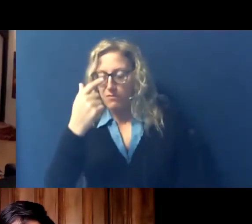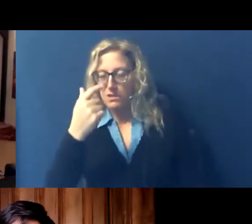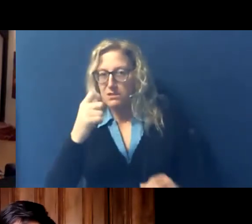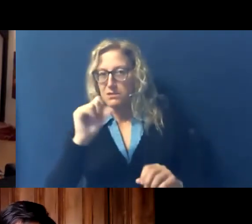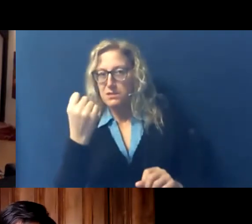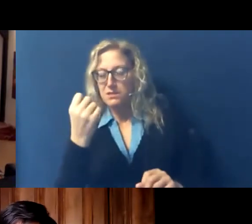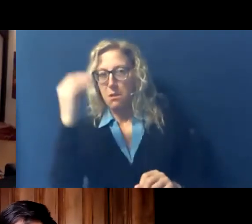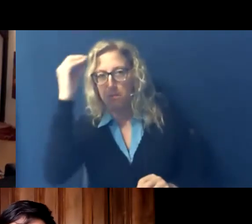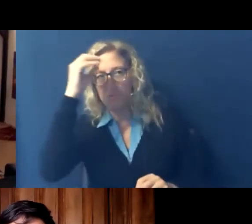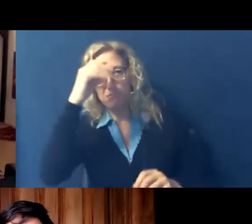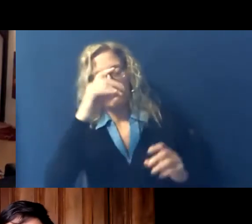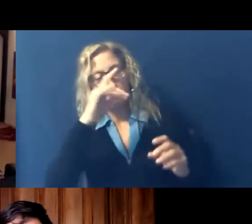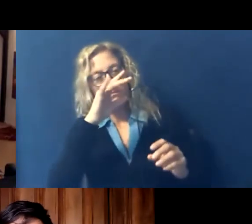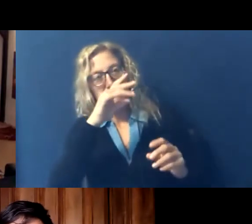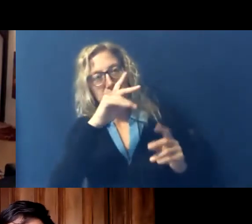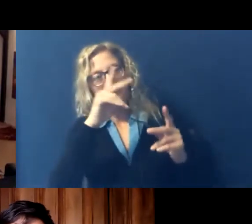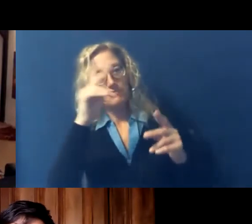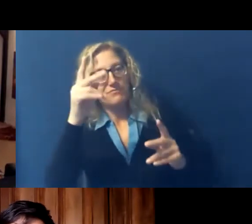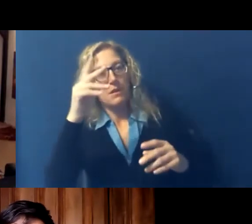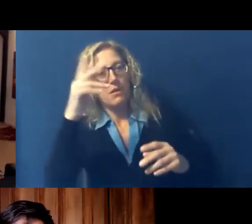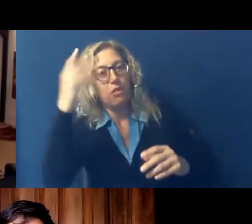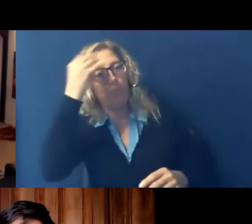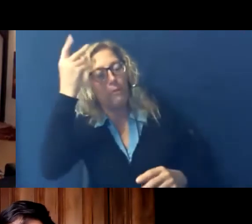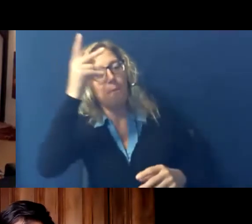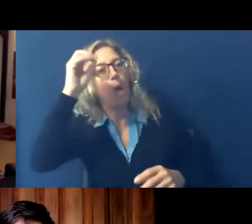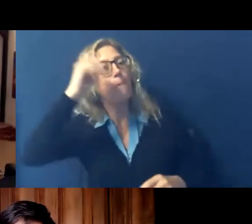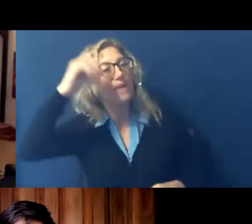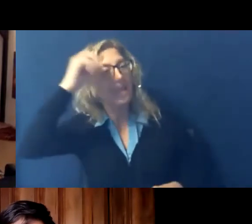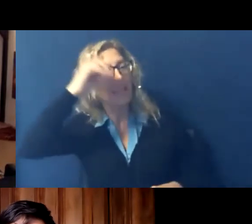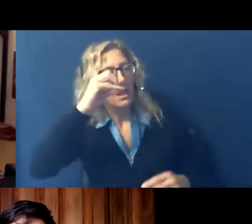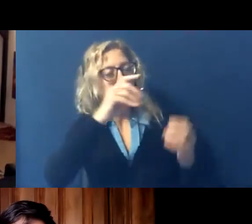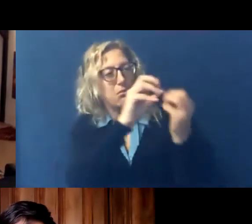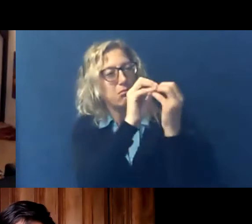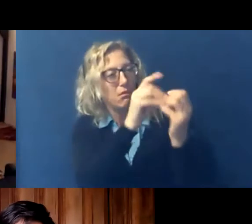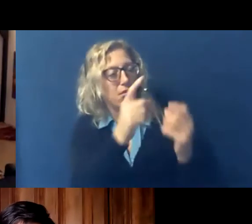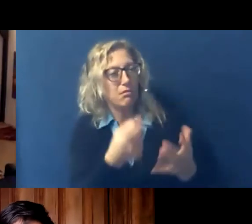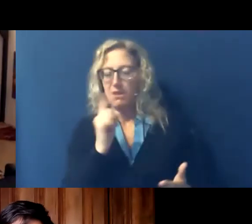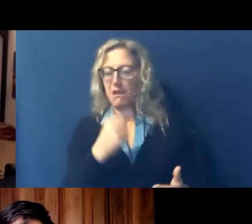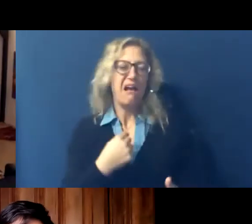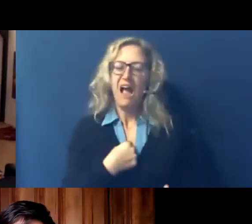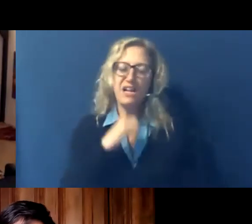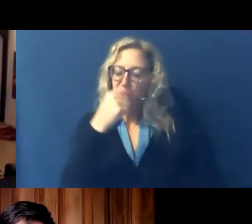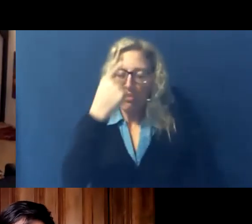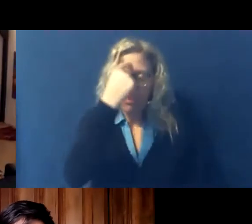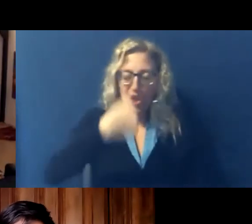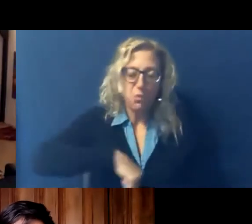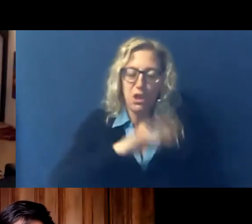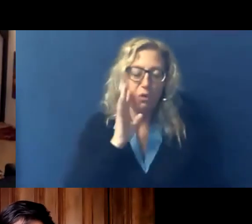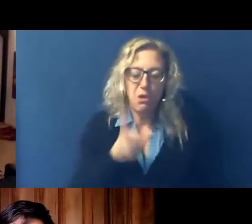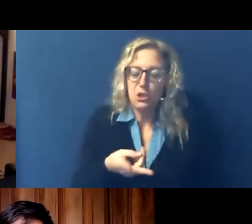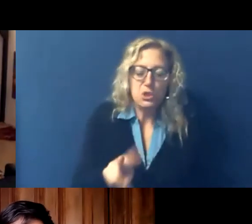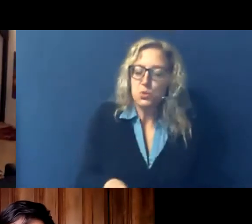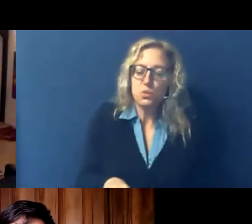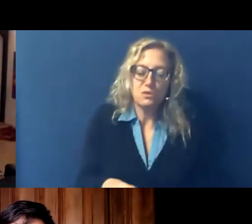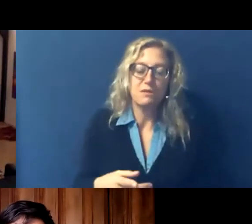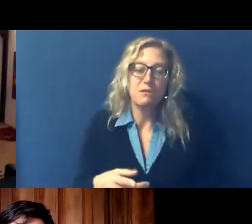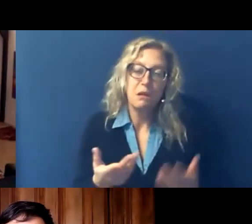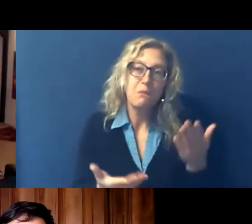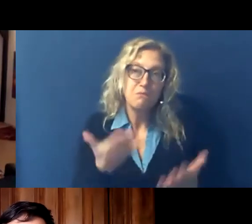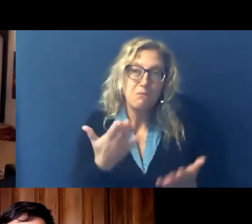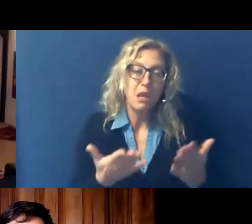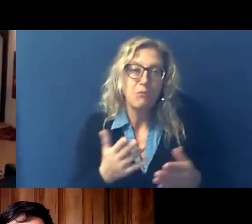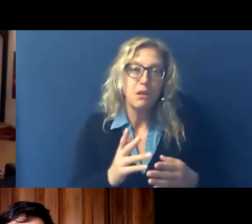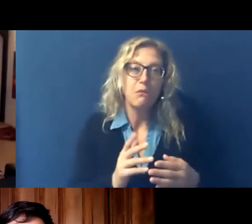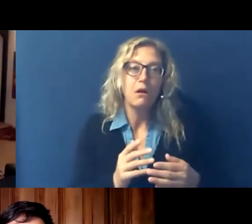oral argument last week. As I said before, I can't imagine us losing this case on the merits. There's a chance we're going to hit a speed